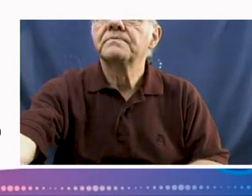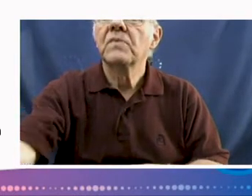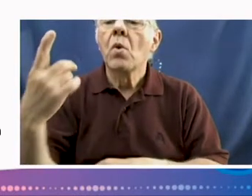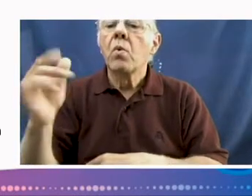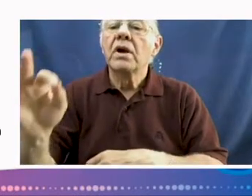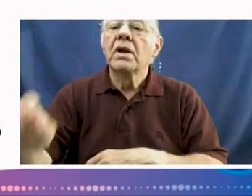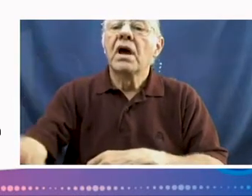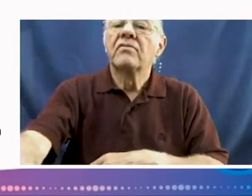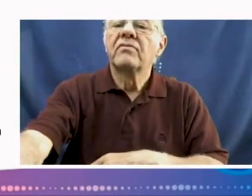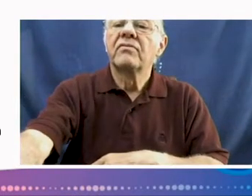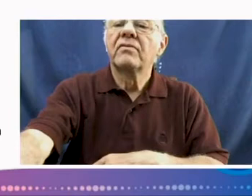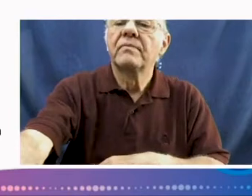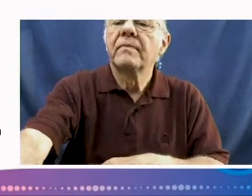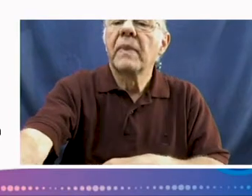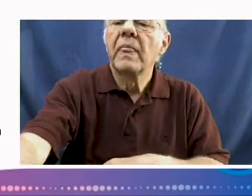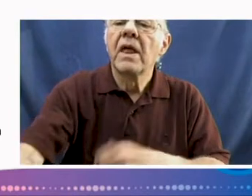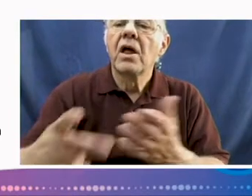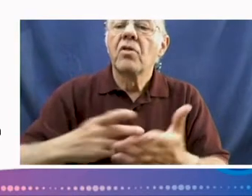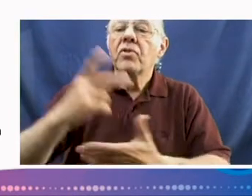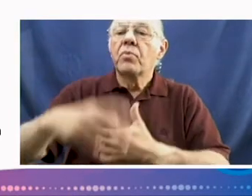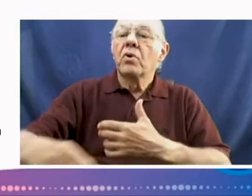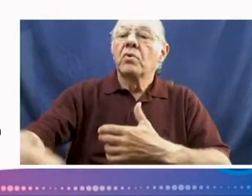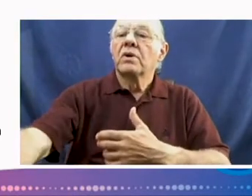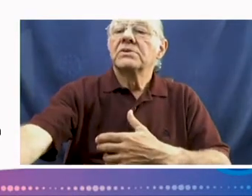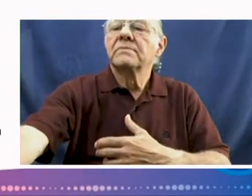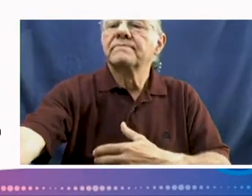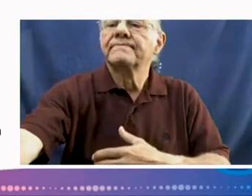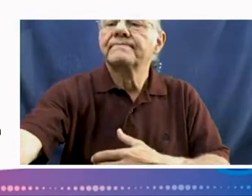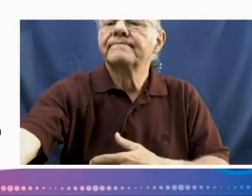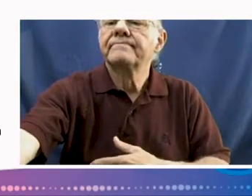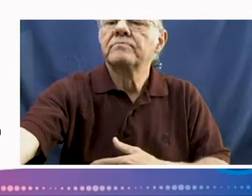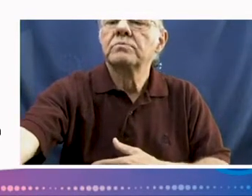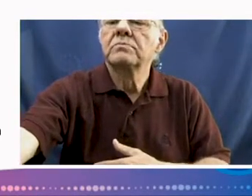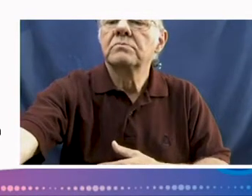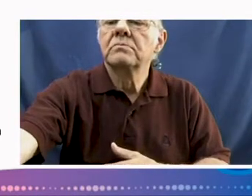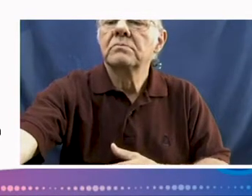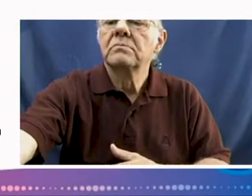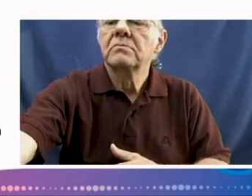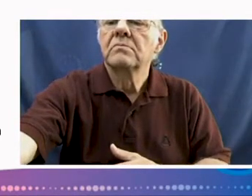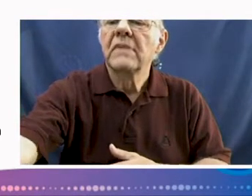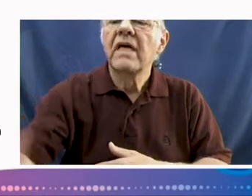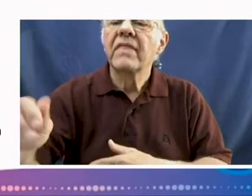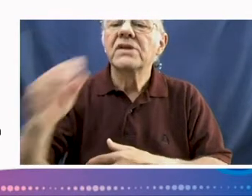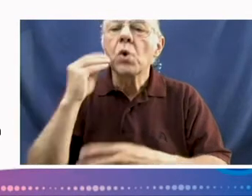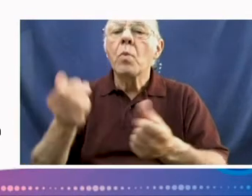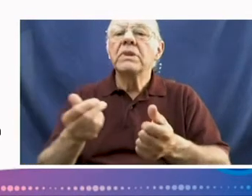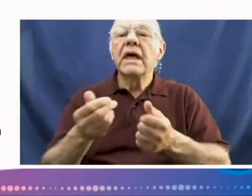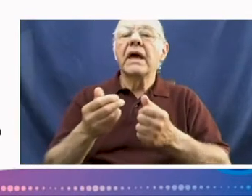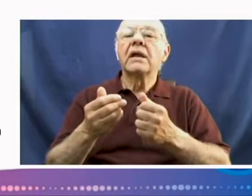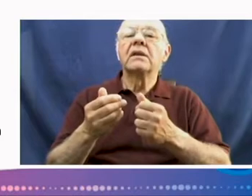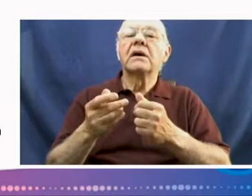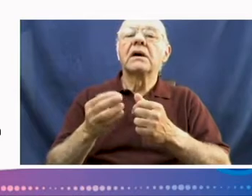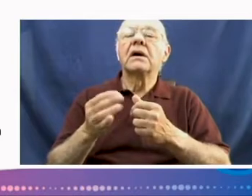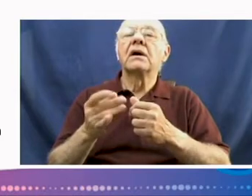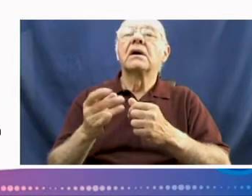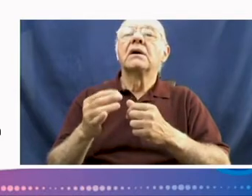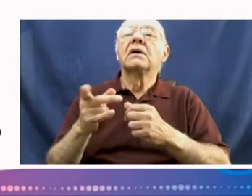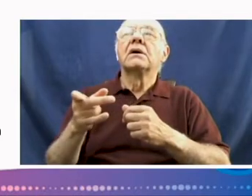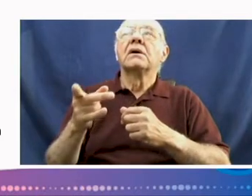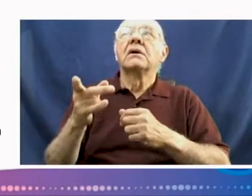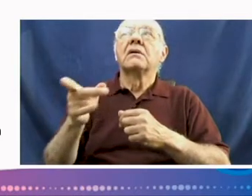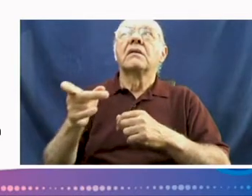One of the programs we follow is the HSEEP model, which is the Homeland Security Exercise and Evaluation Program. It's the federal